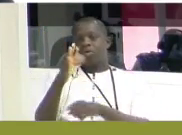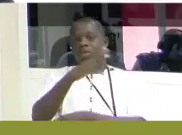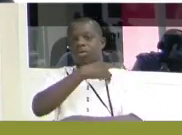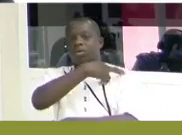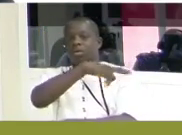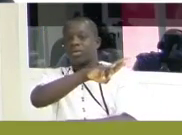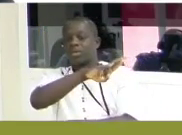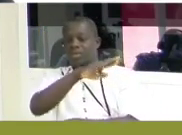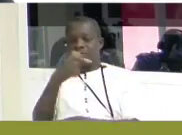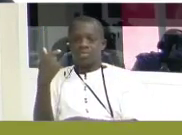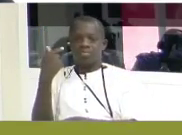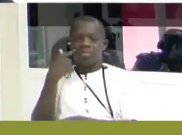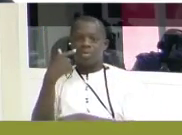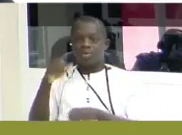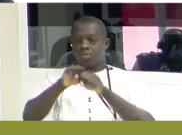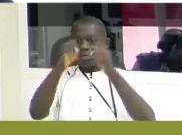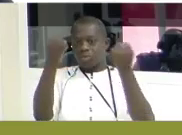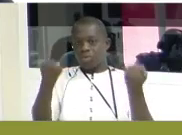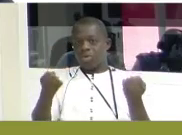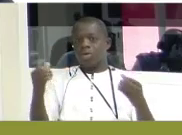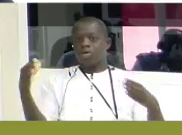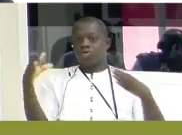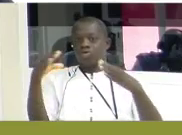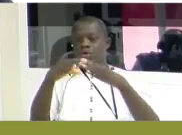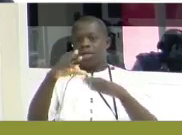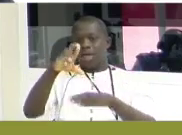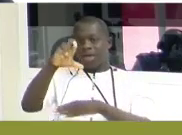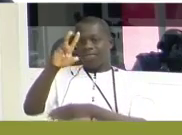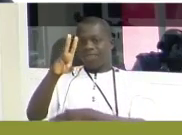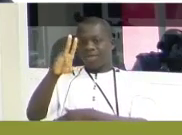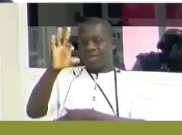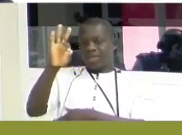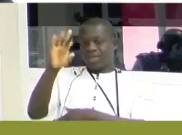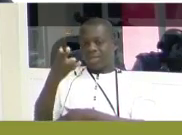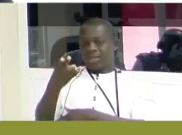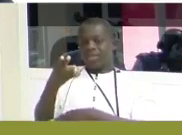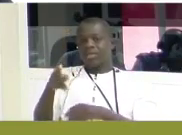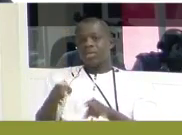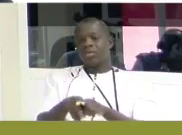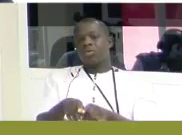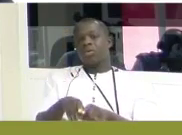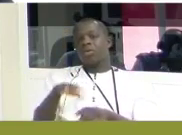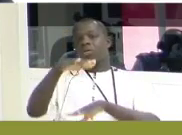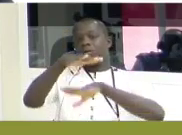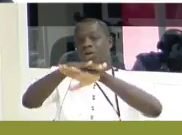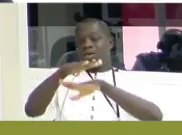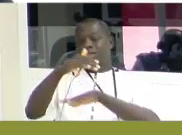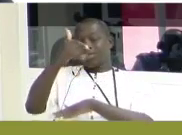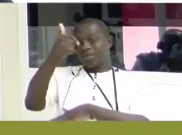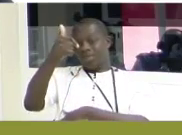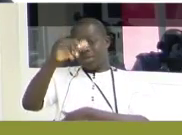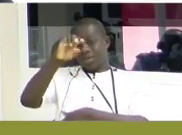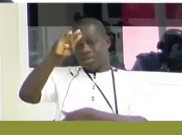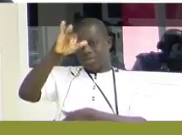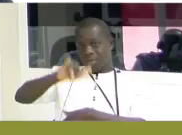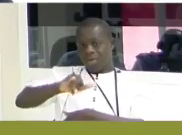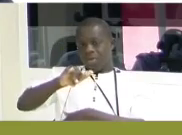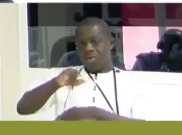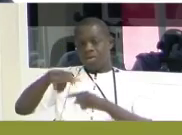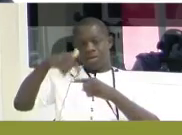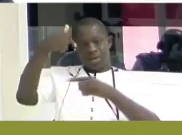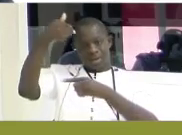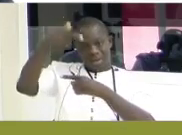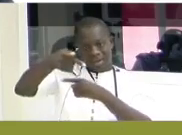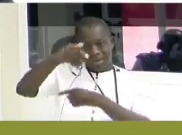Observer, then joined RVTH on the 17th of May 2006 until the following